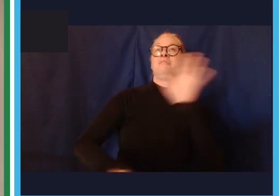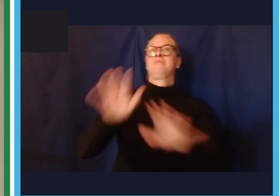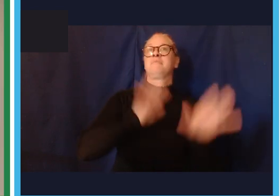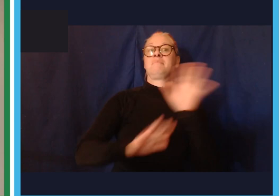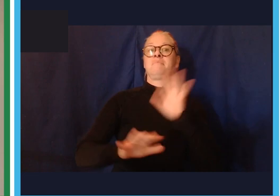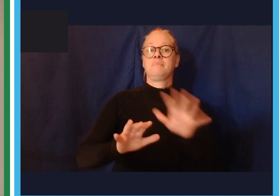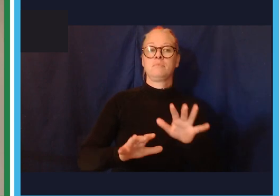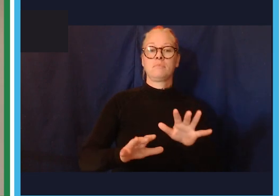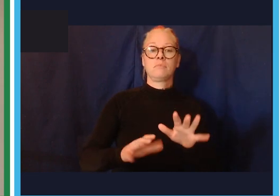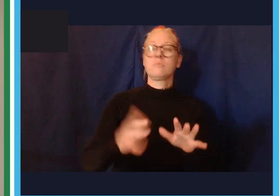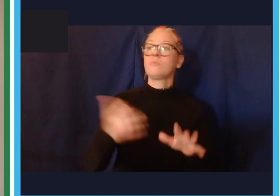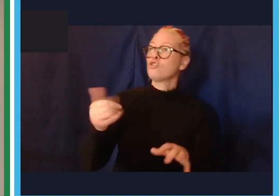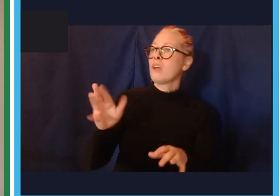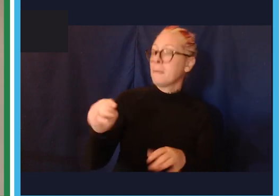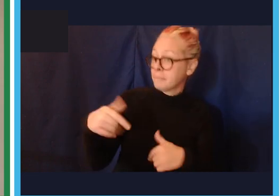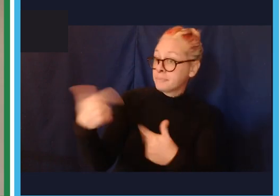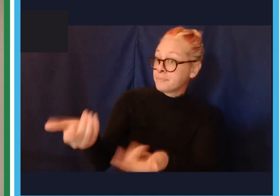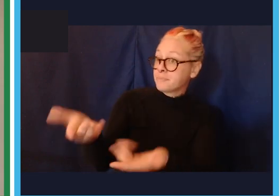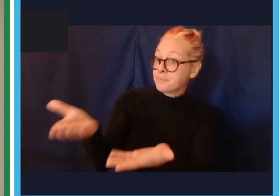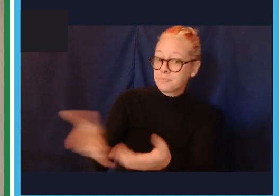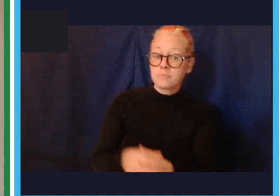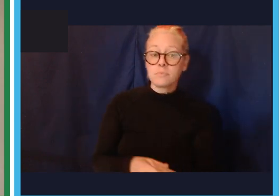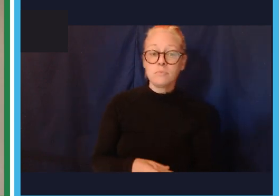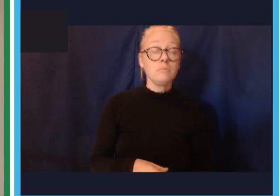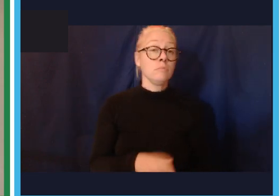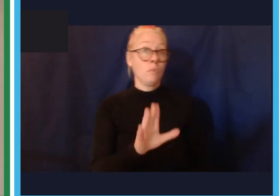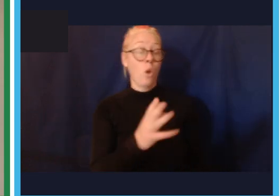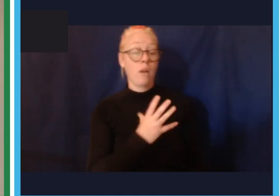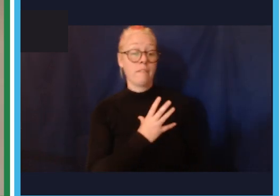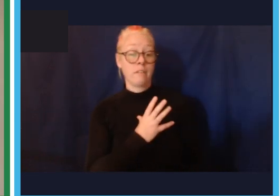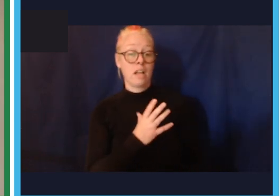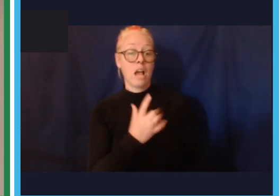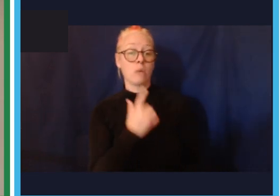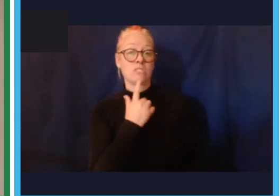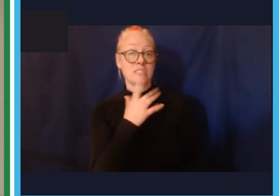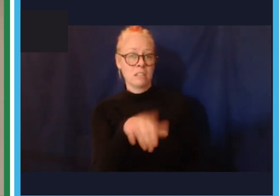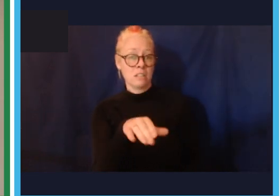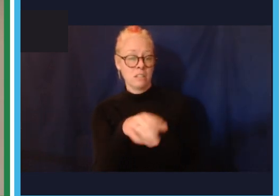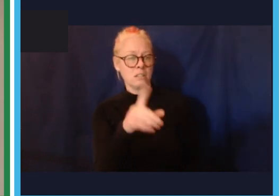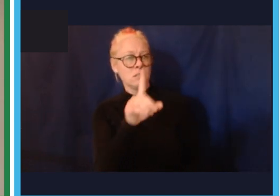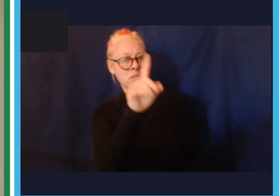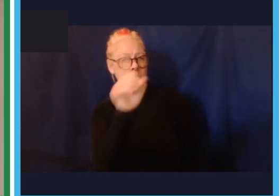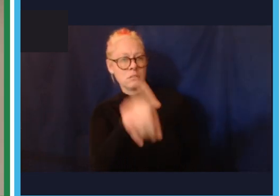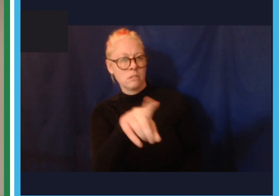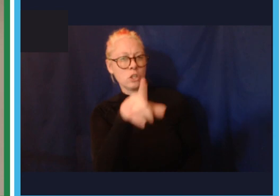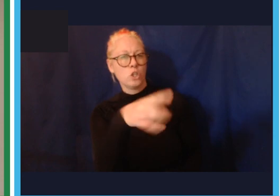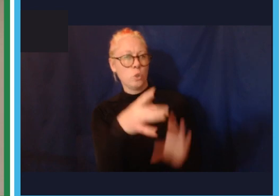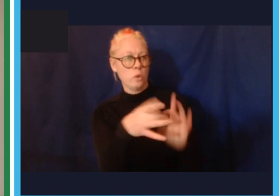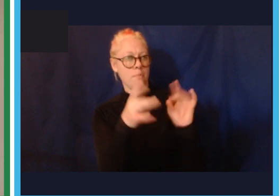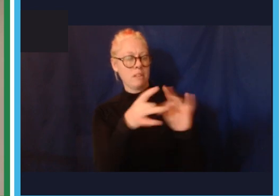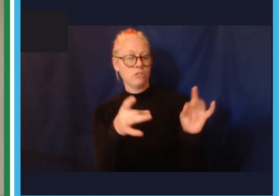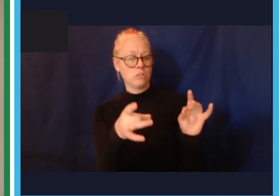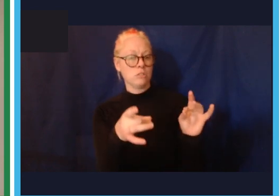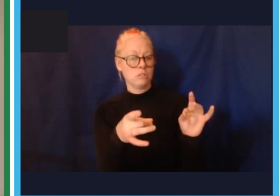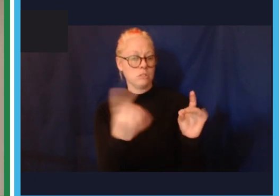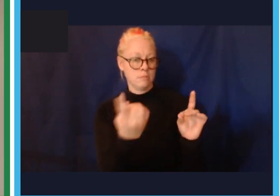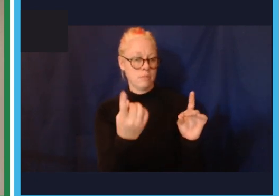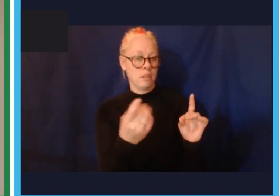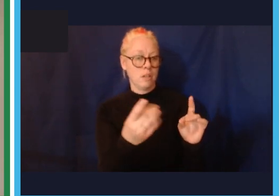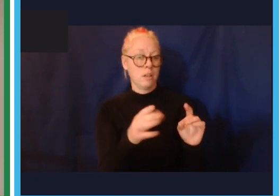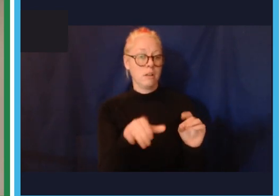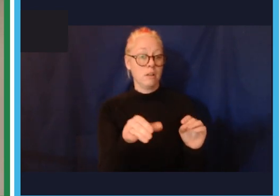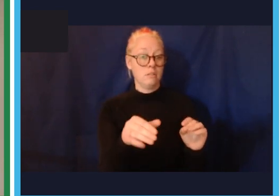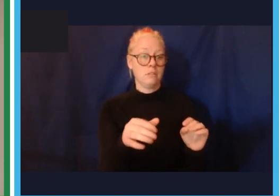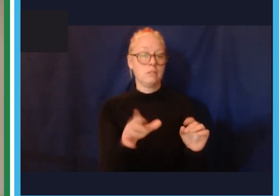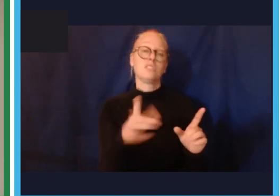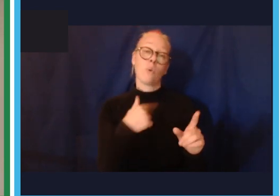I've also lost jobs once I've disclosed that I have Tourette syndrome. But do you find, because I'm thinking I do, an open question for everyone, but